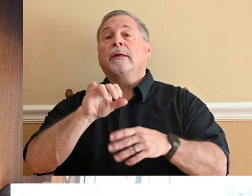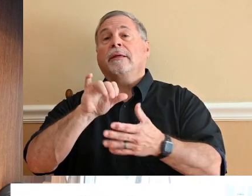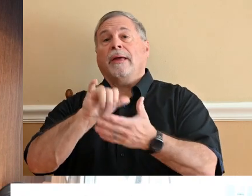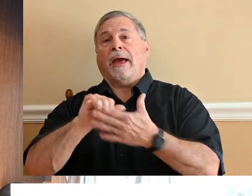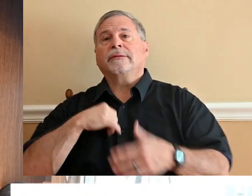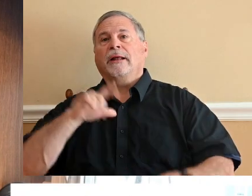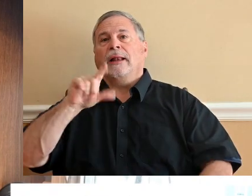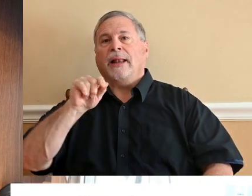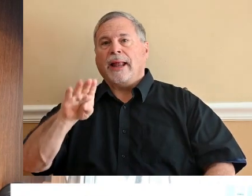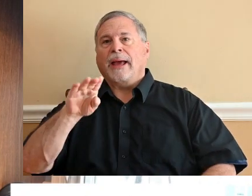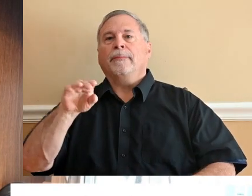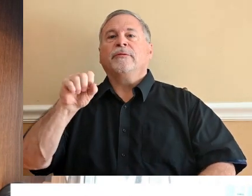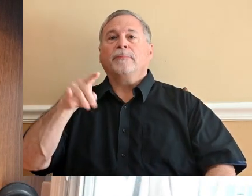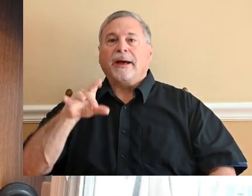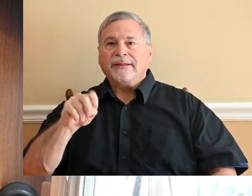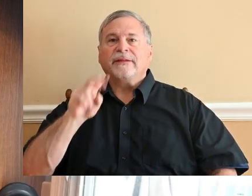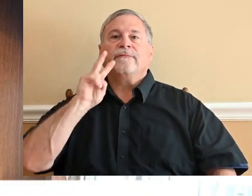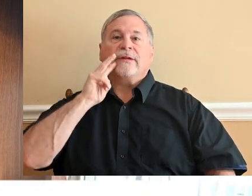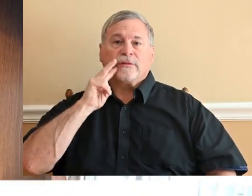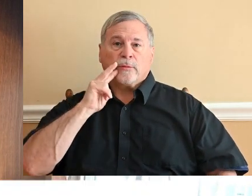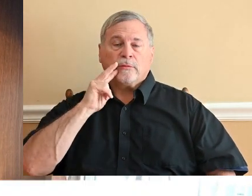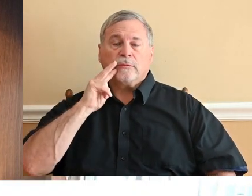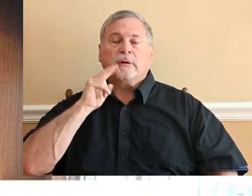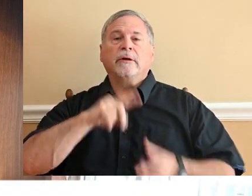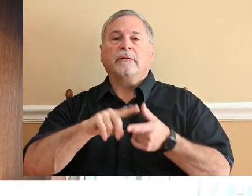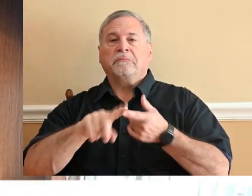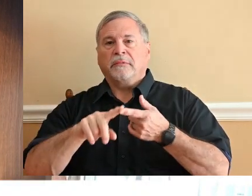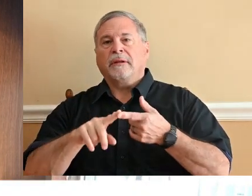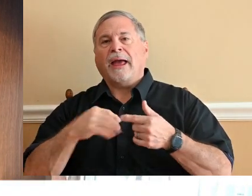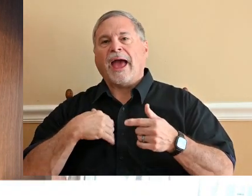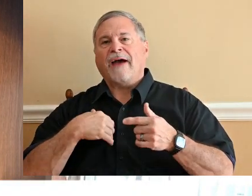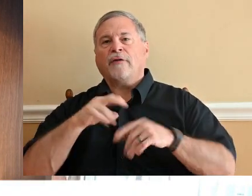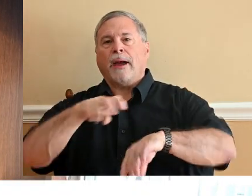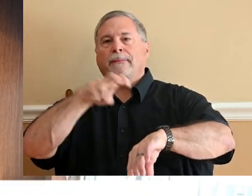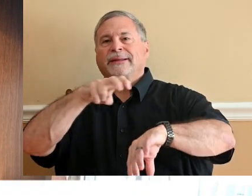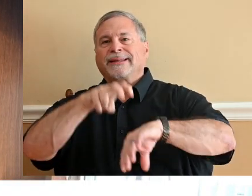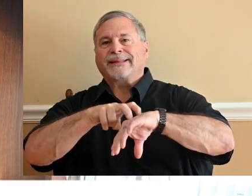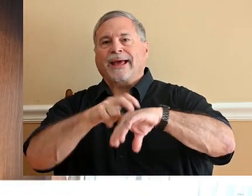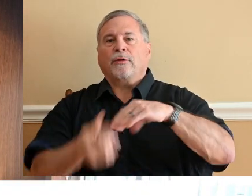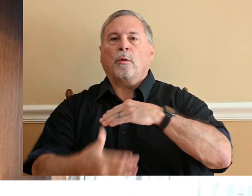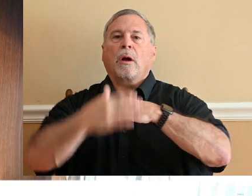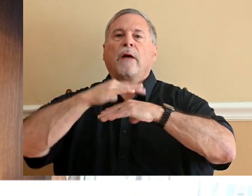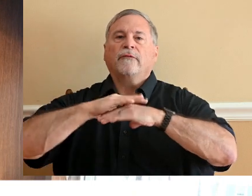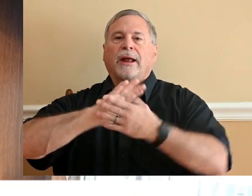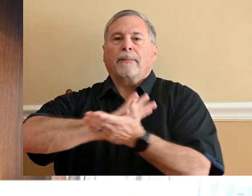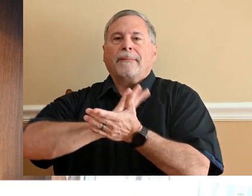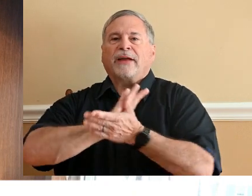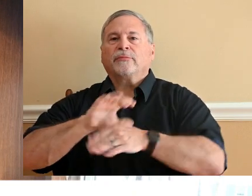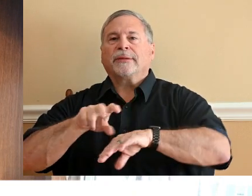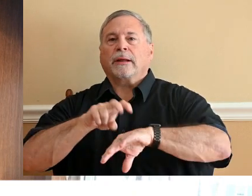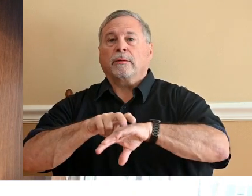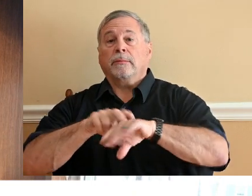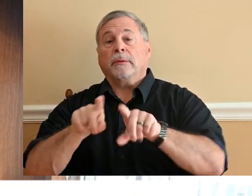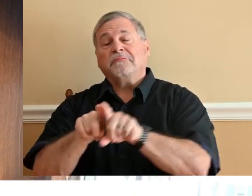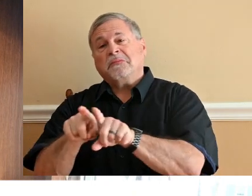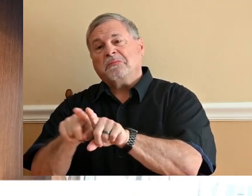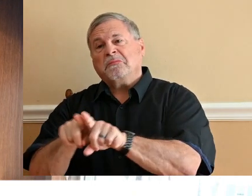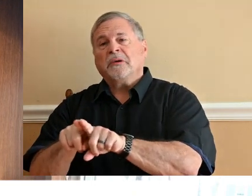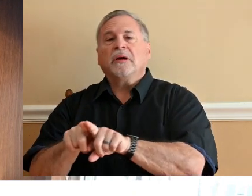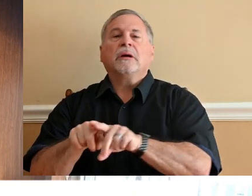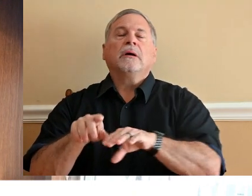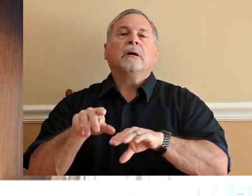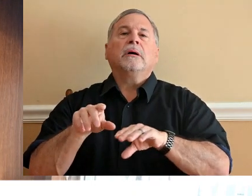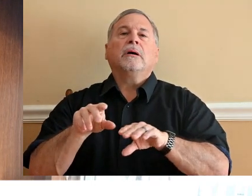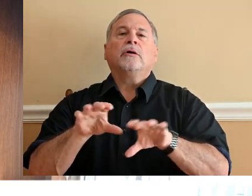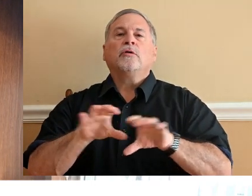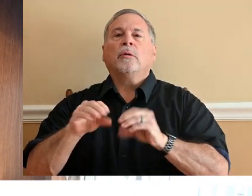lamb, some spices, some vegetables, and then it would have a potato covering, a mashed potato. We're going to do something similar, but we're going